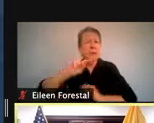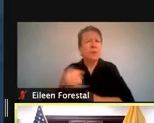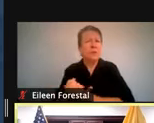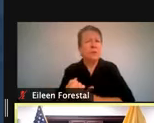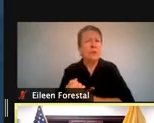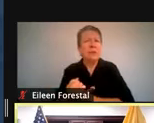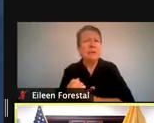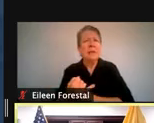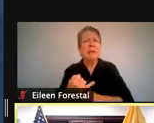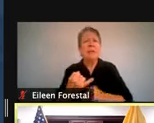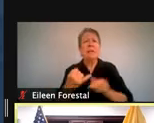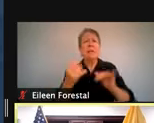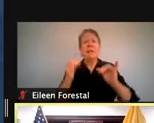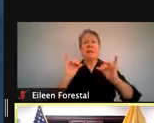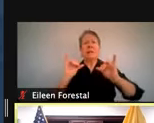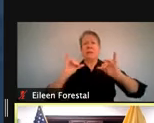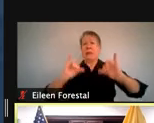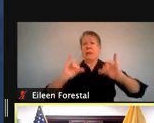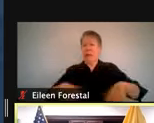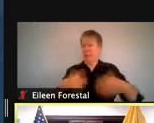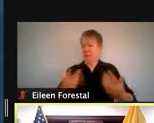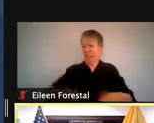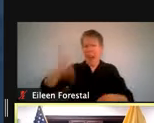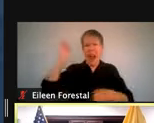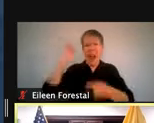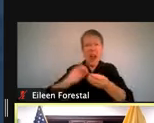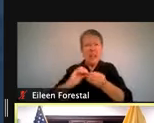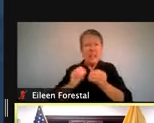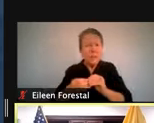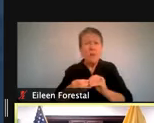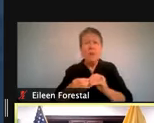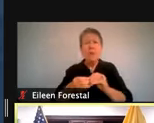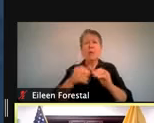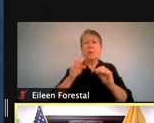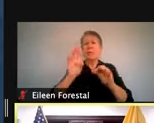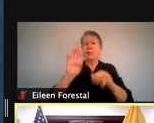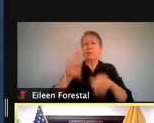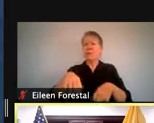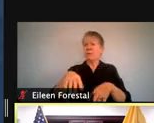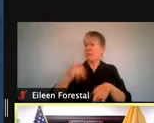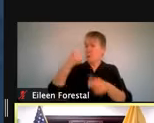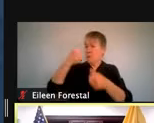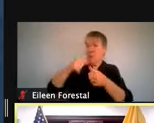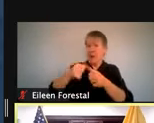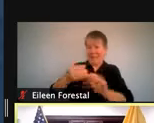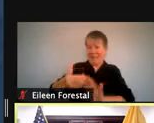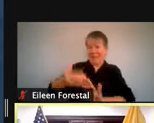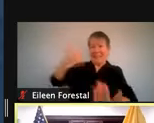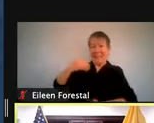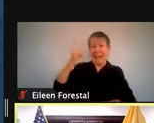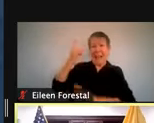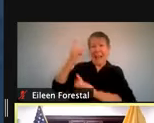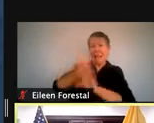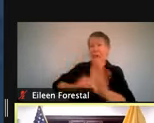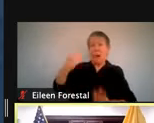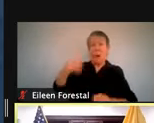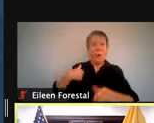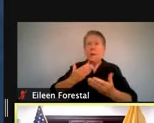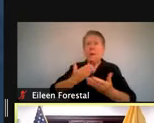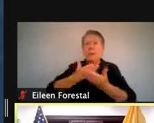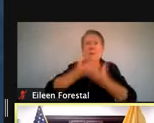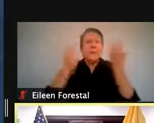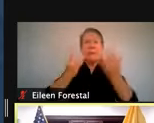is an incredible number. Remember, folks, 8 months ago, the state of New Jersey was not in the PPE business. We just didn't do